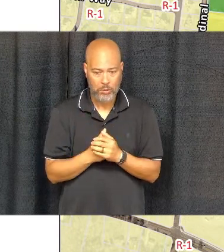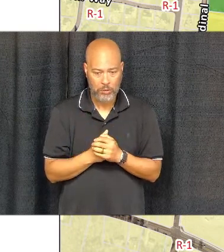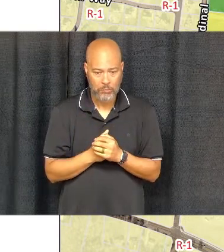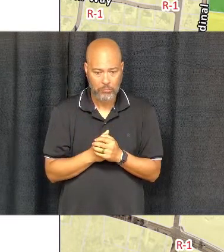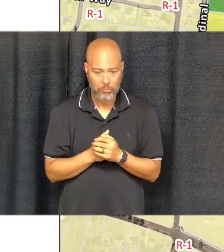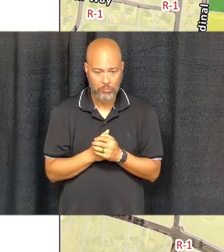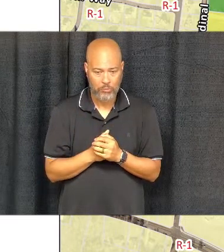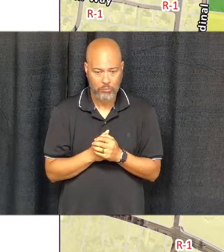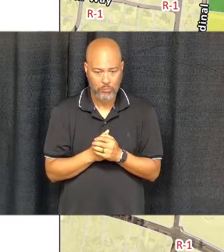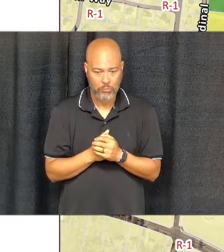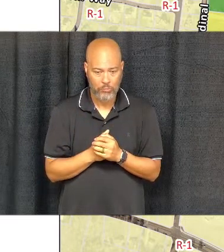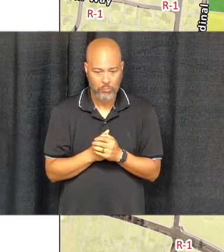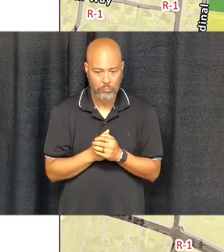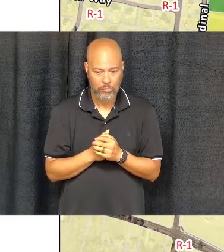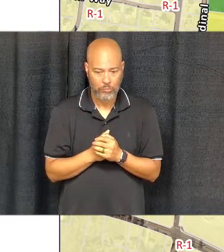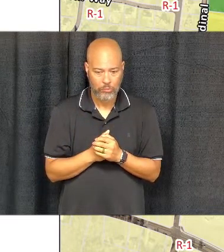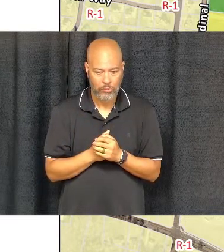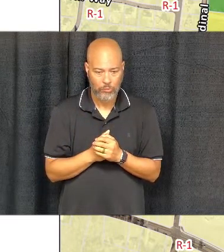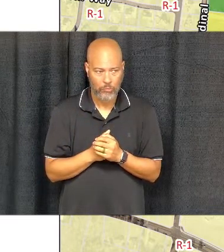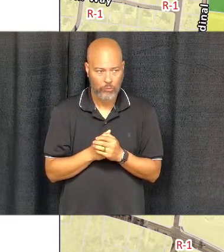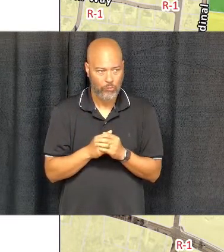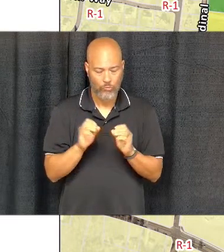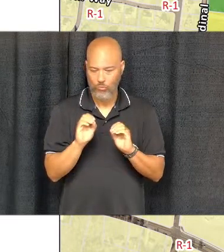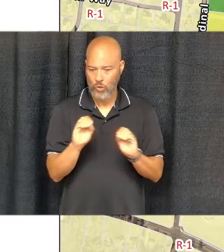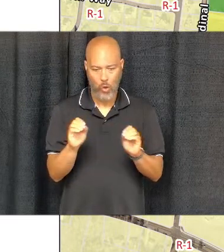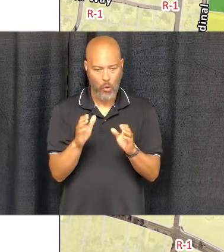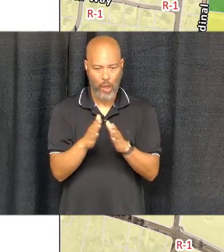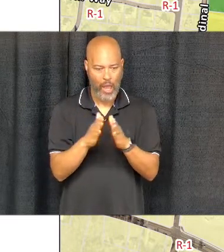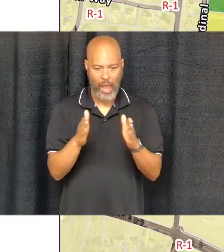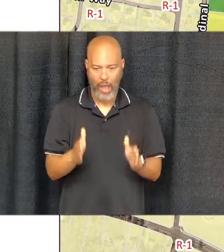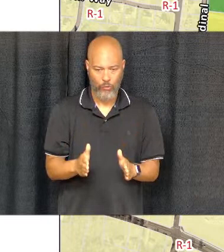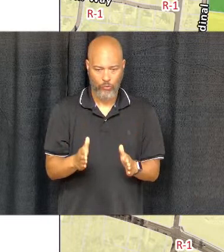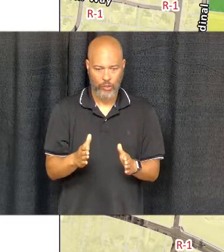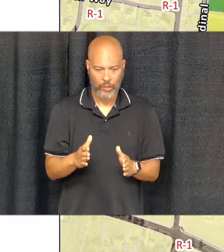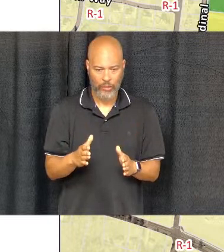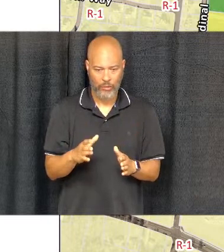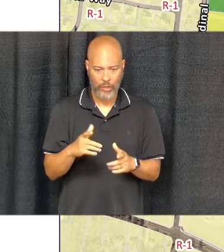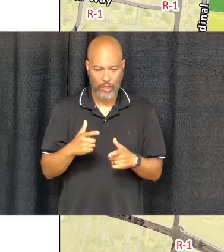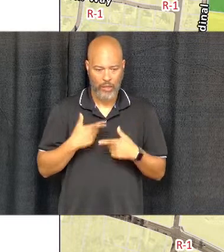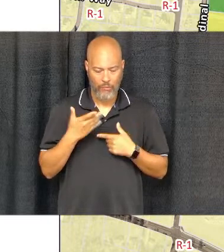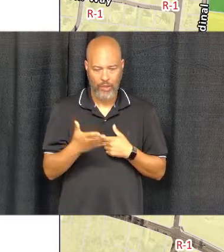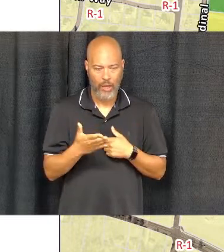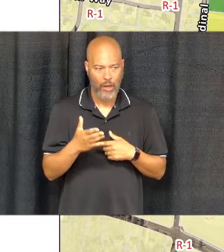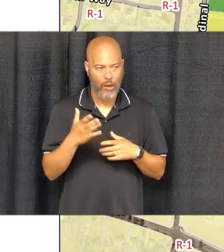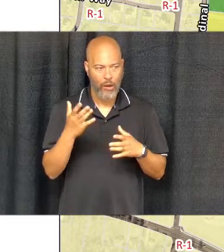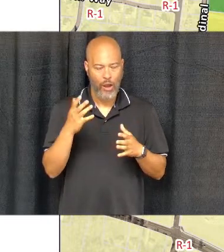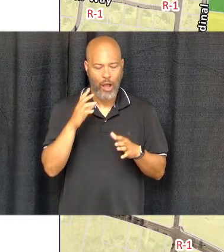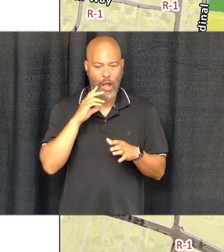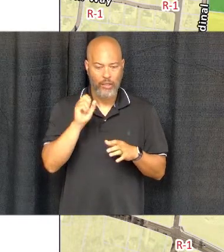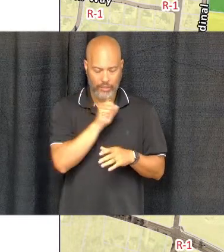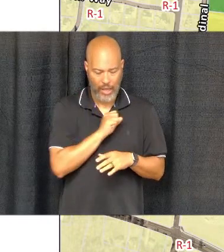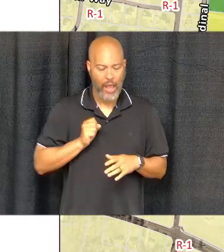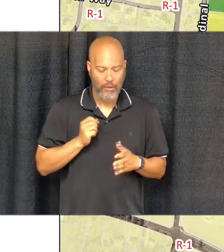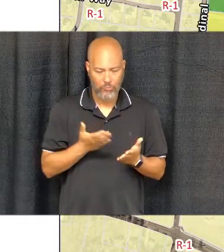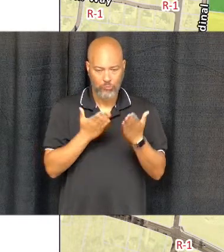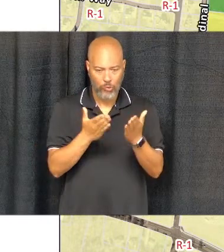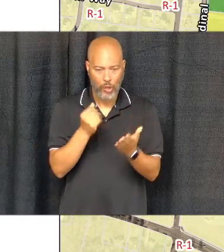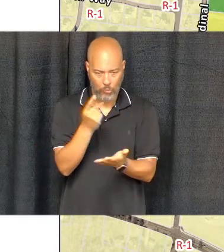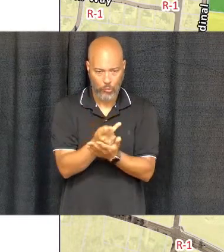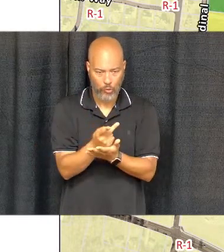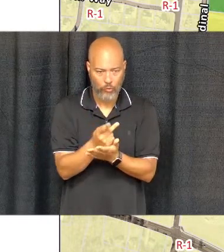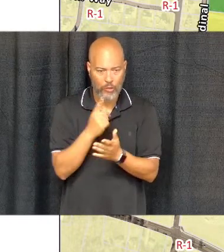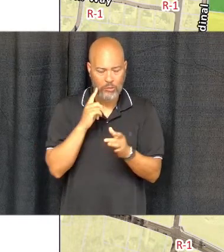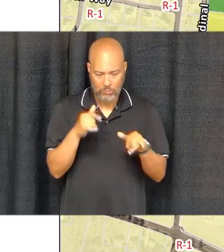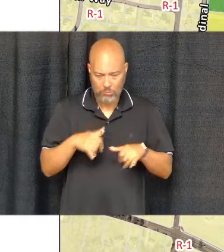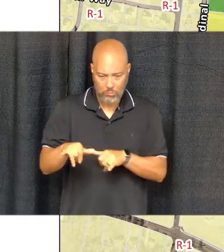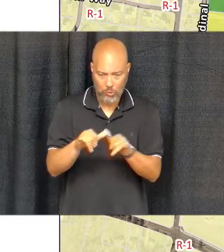There would be no housing units with this proposal. The staff recommends approval. The proposed request is